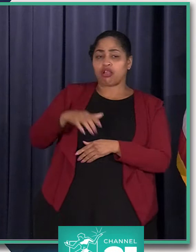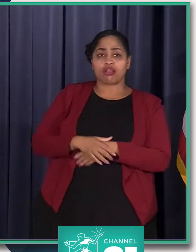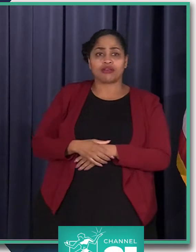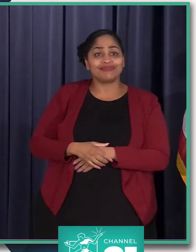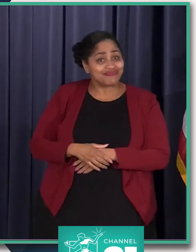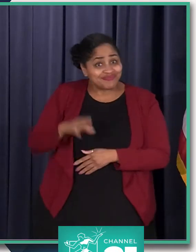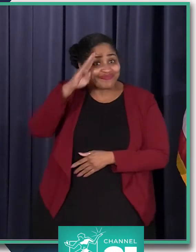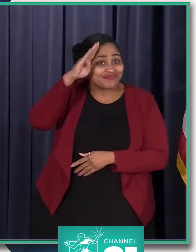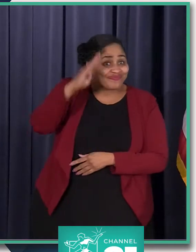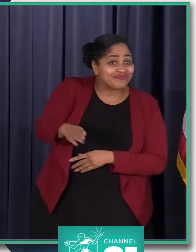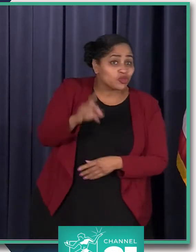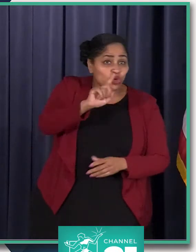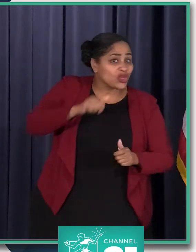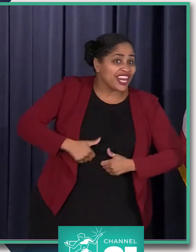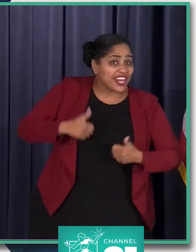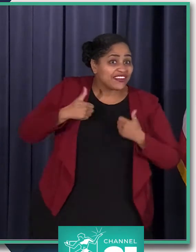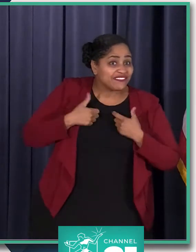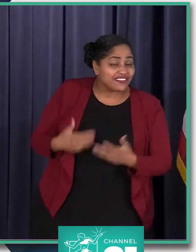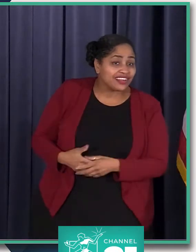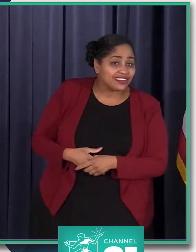Okay, Carol, you're on. Where do you live?